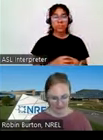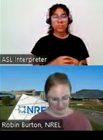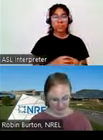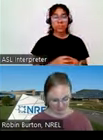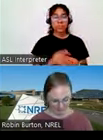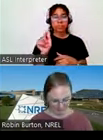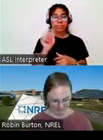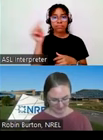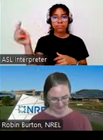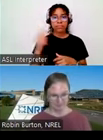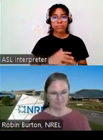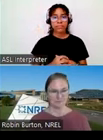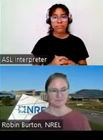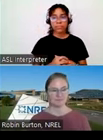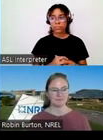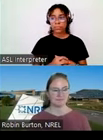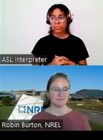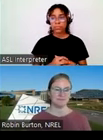Next slide.